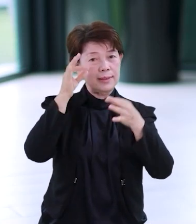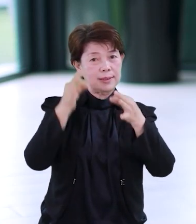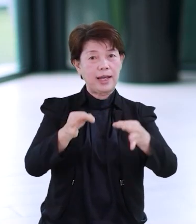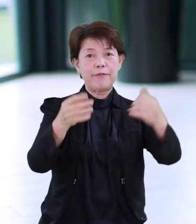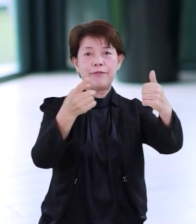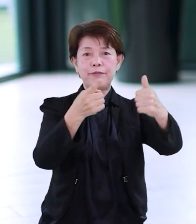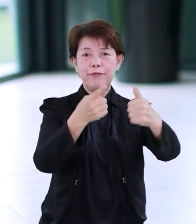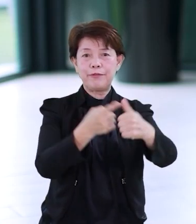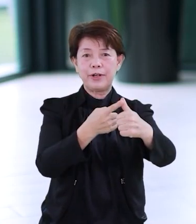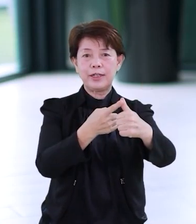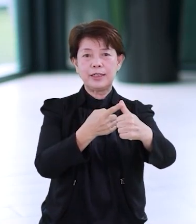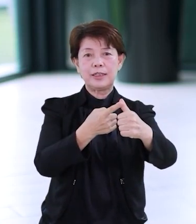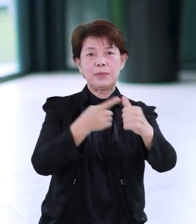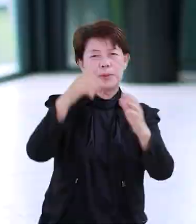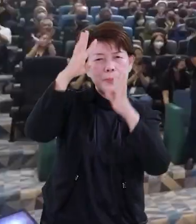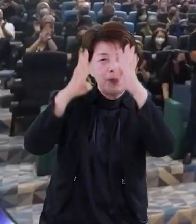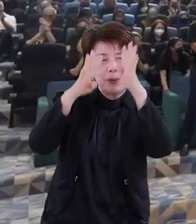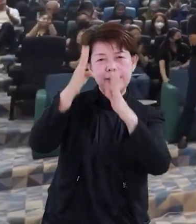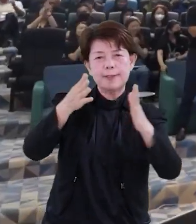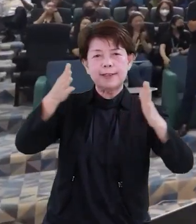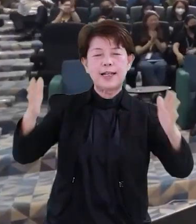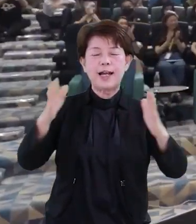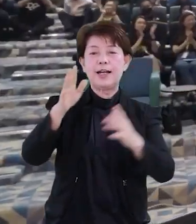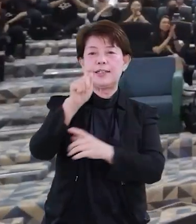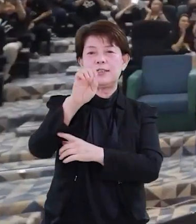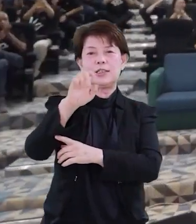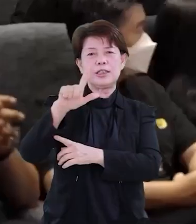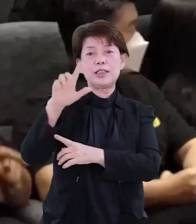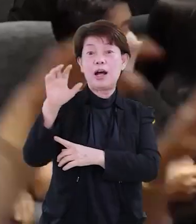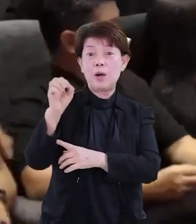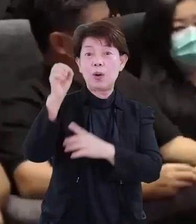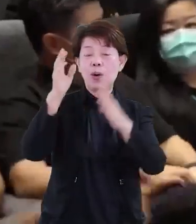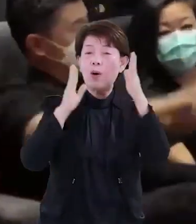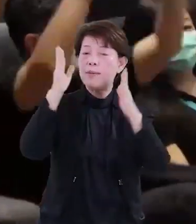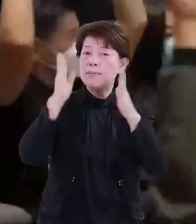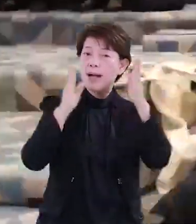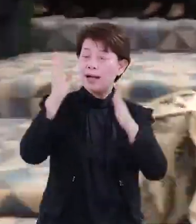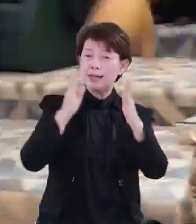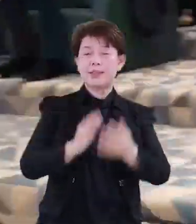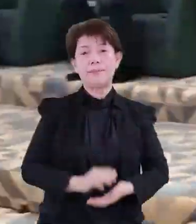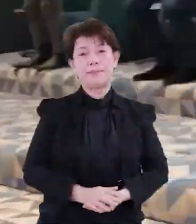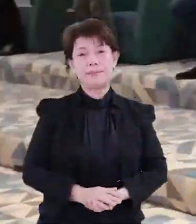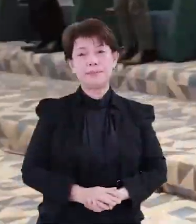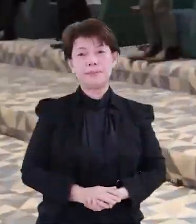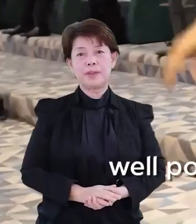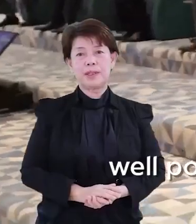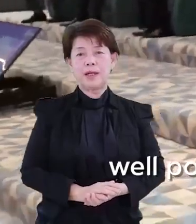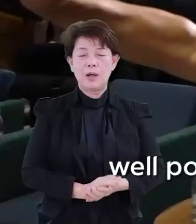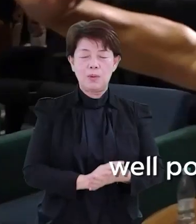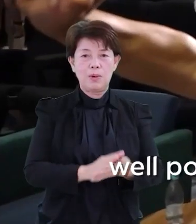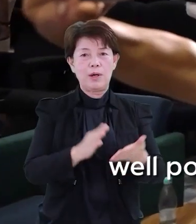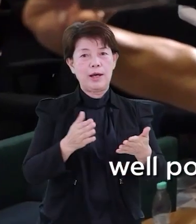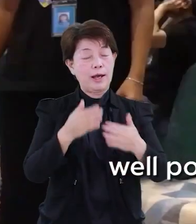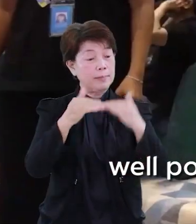with completing the merger with Digi, Celcom-Digi merger to create the largest telecom company in Malaysia,